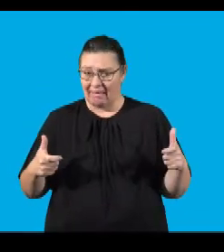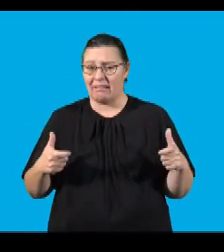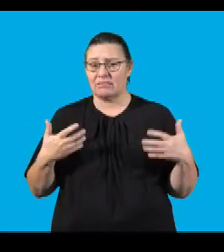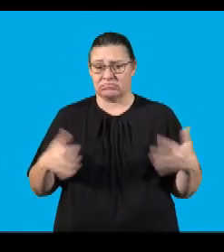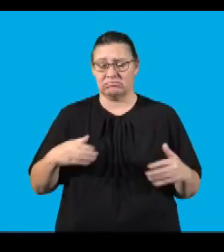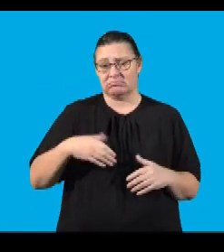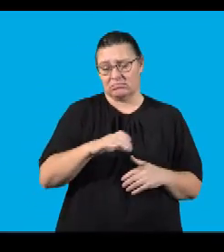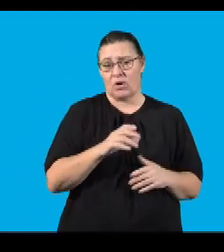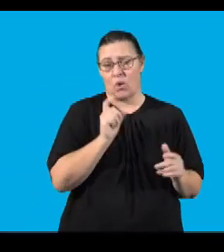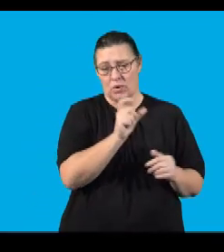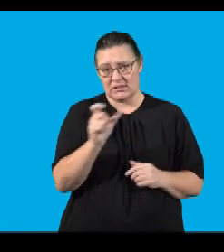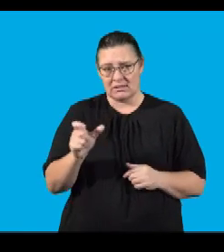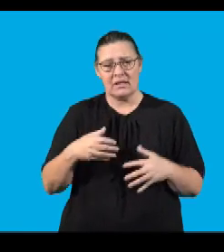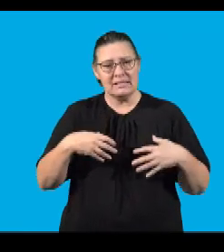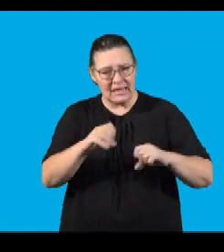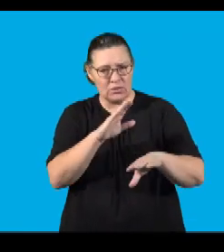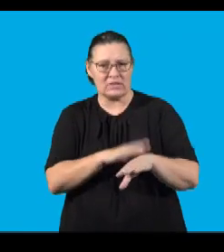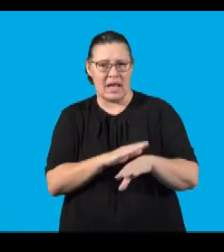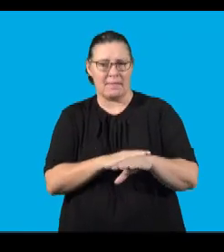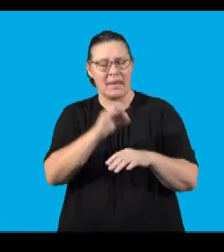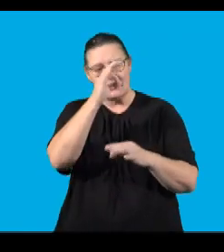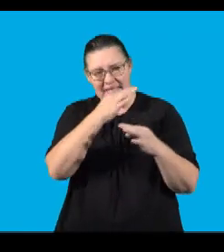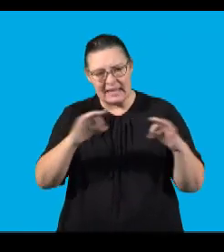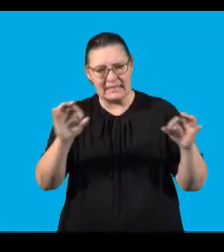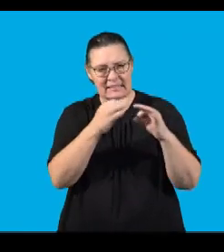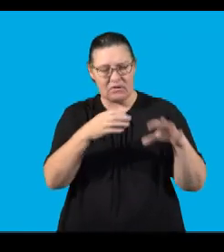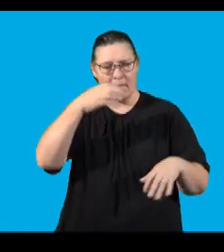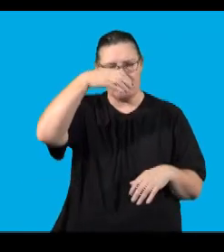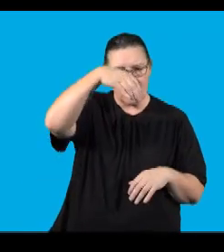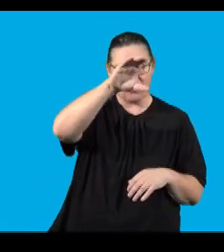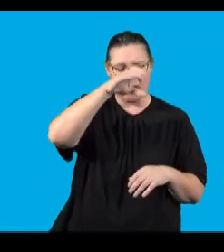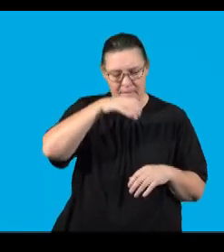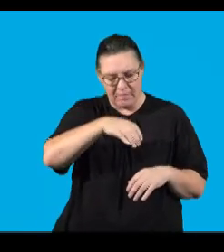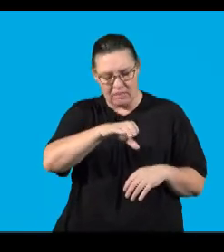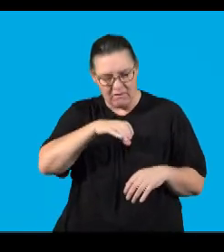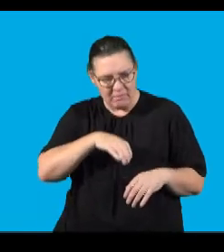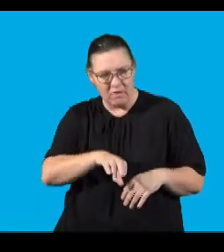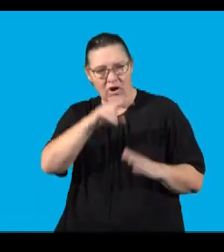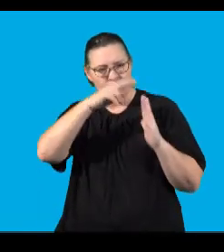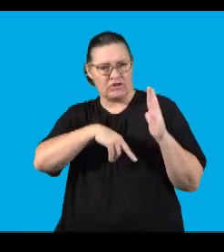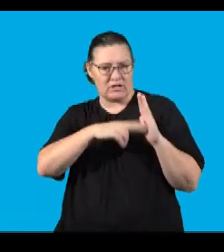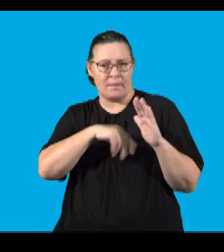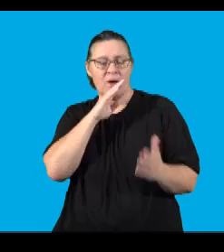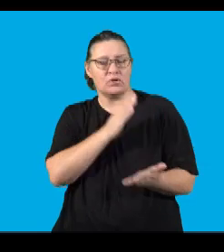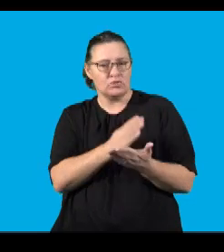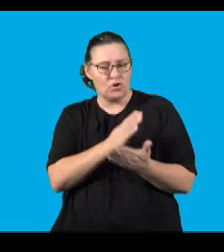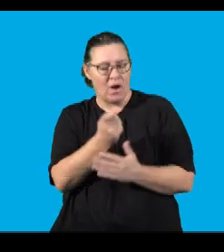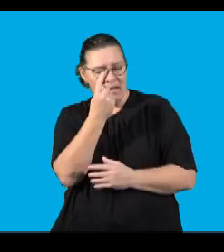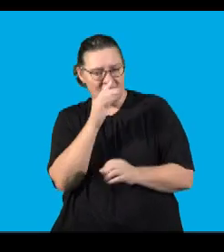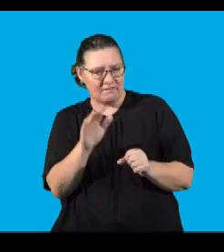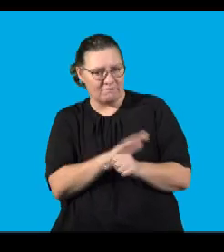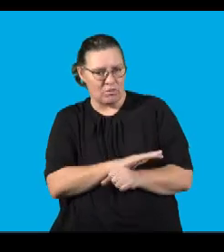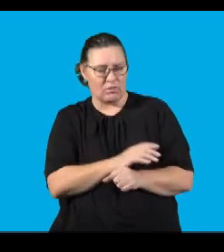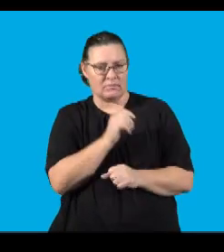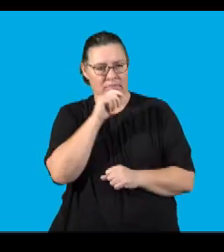big chunk of text. So take your time, take it sentence for sentence or paragraph for paragraph. Make sure that you eat the